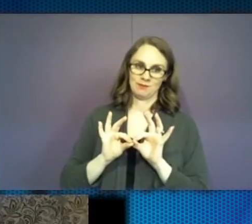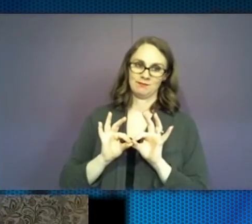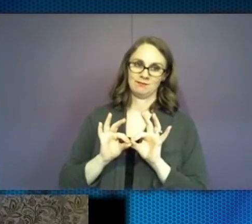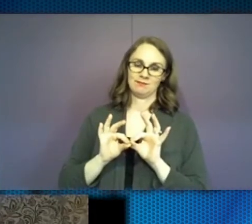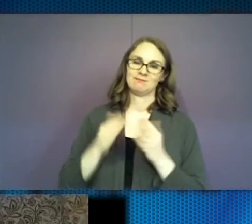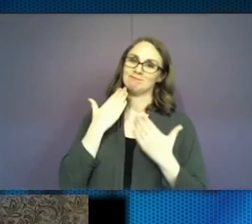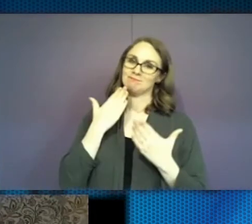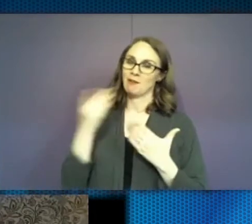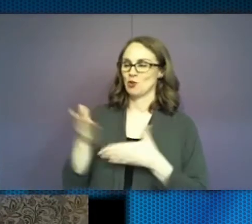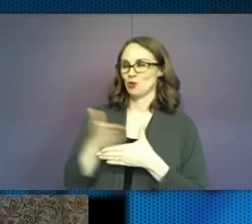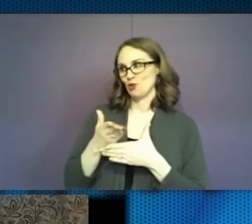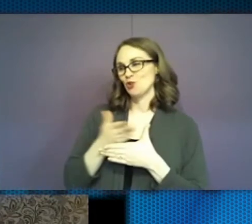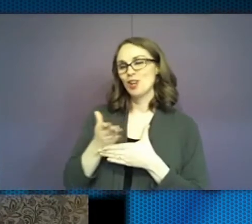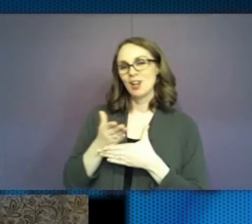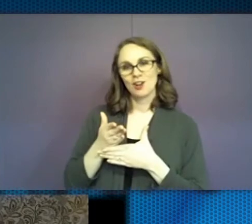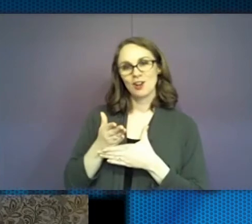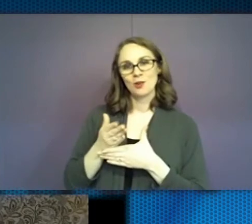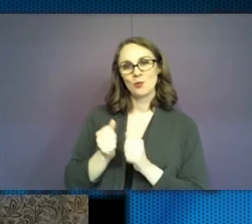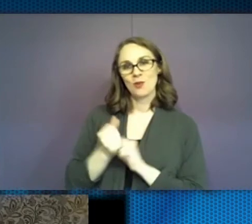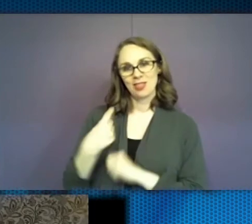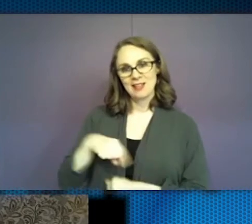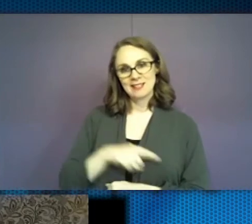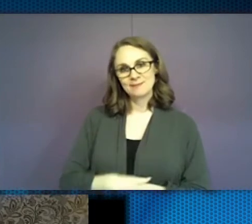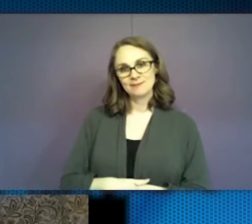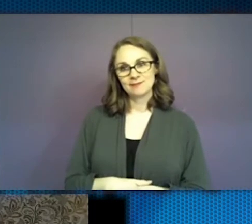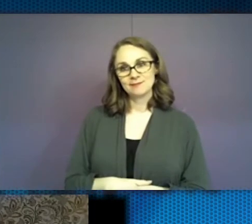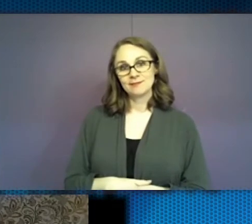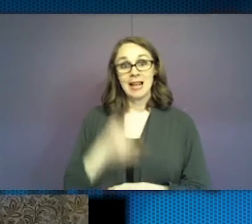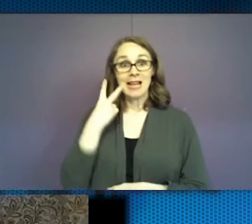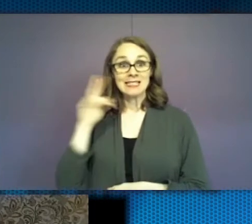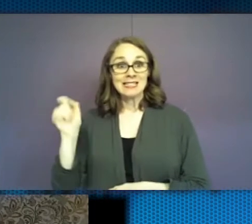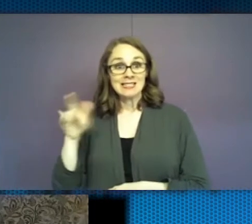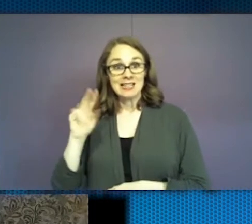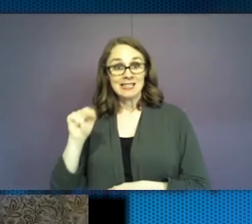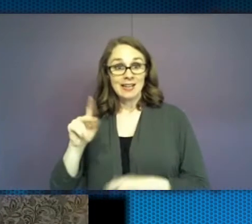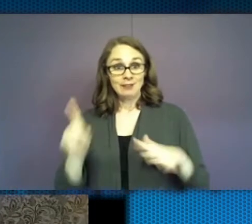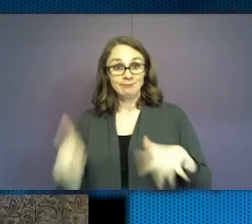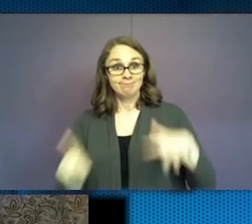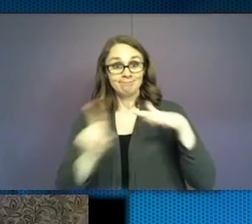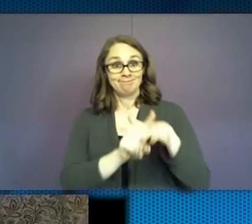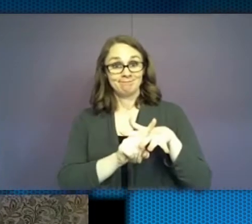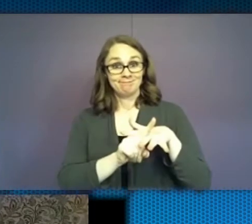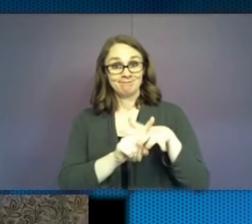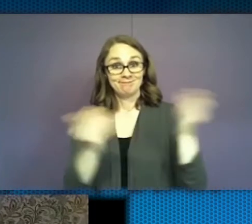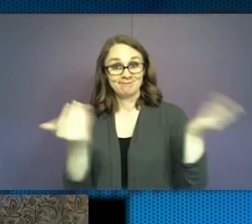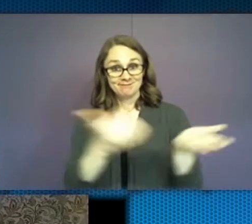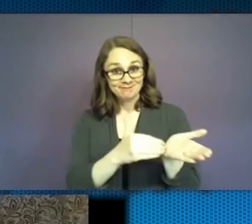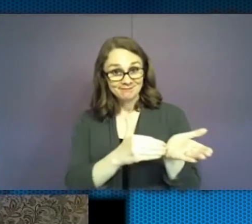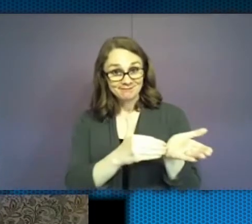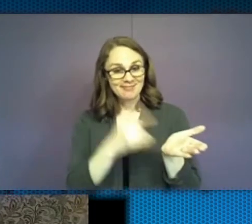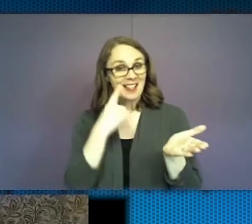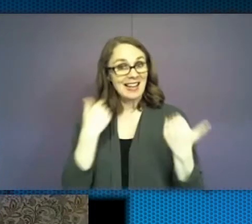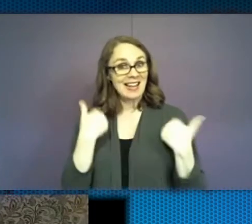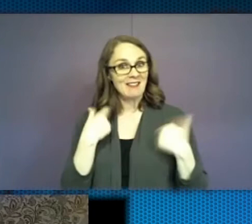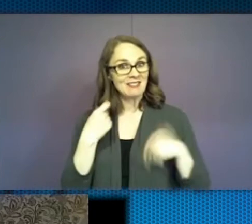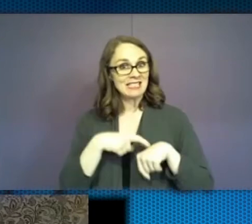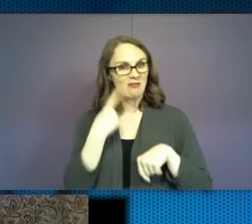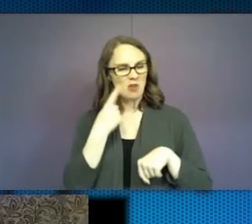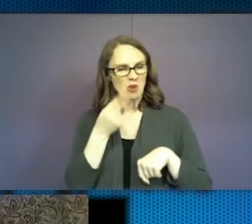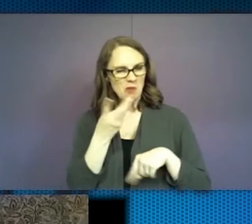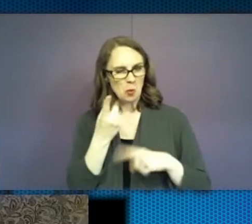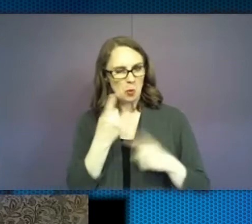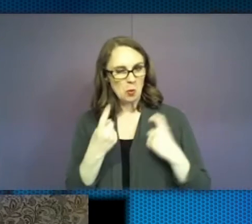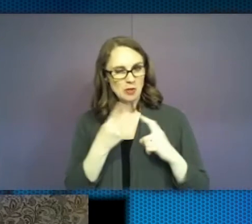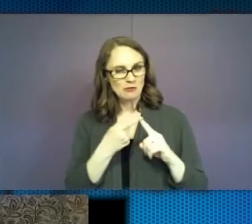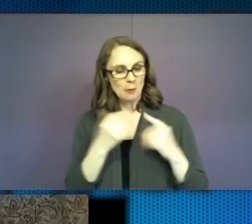grateful that you could share some of those with us. I see that Stephen has popped back up. So I think we have time for a couple questions